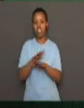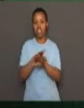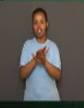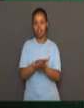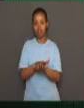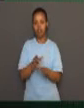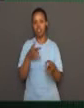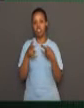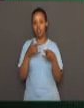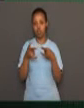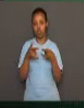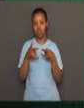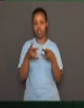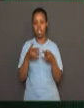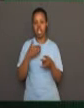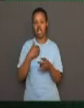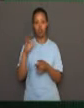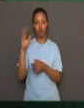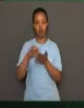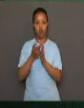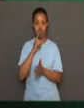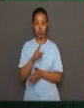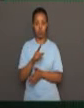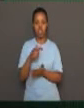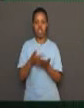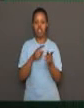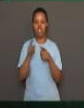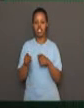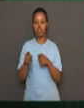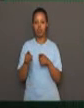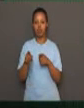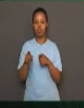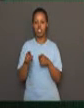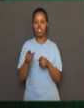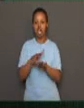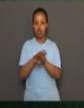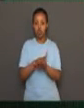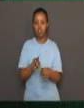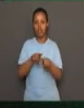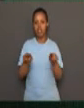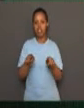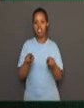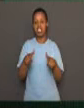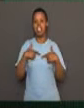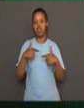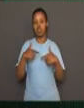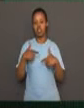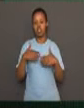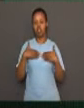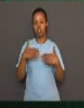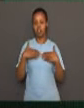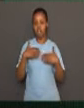These pouches eventually became the structures that evolved from the gill pouches of fish. Structures that include